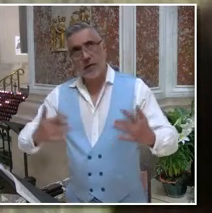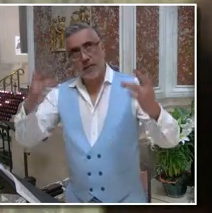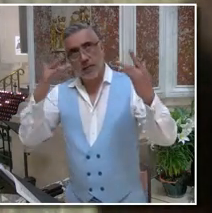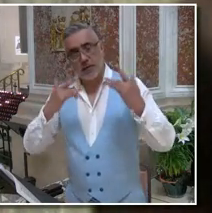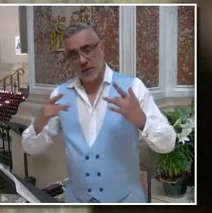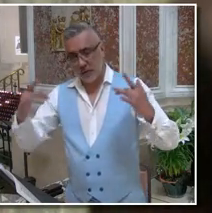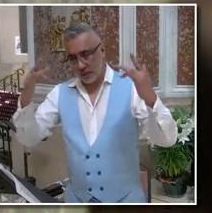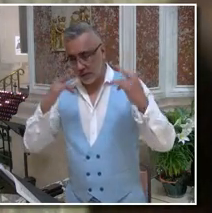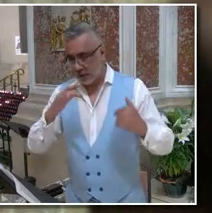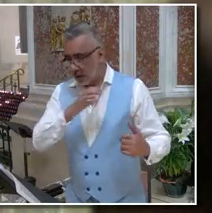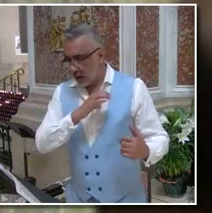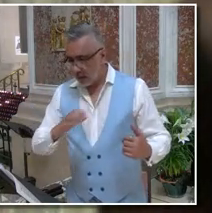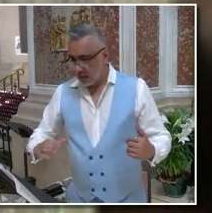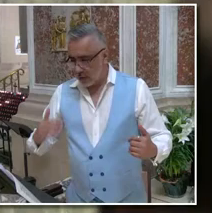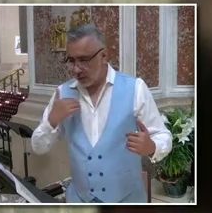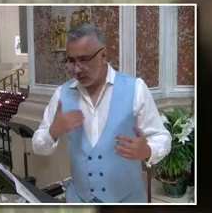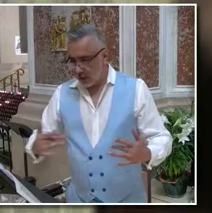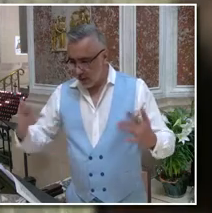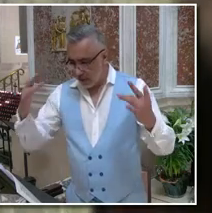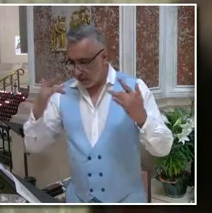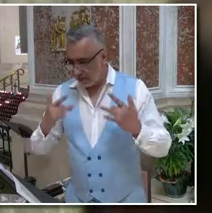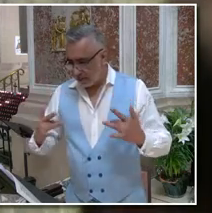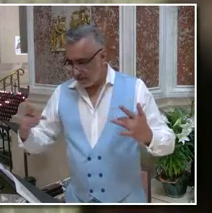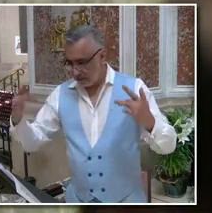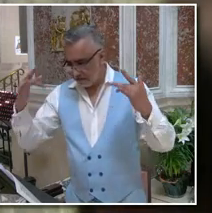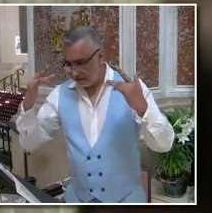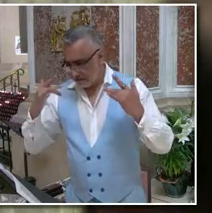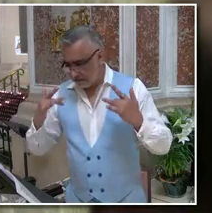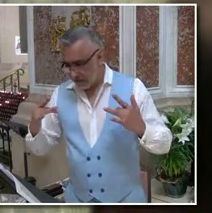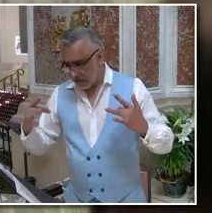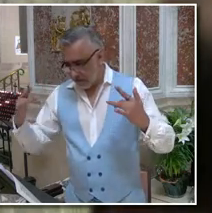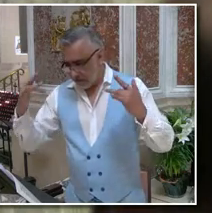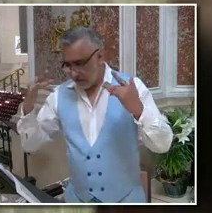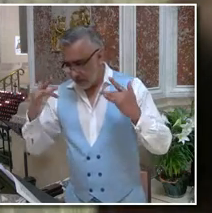eleison. Christe